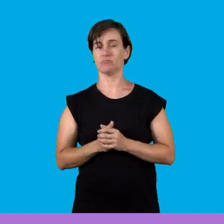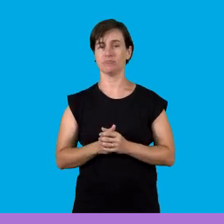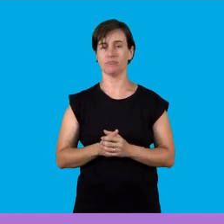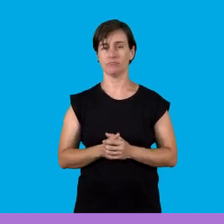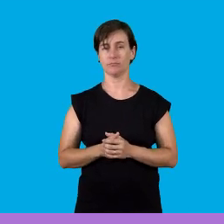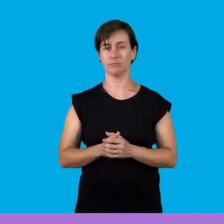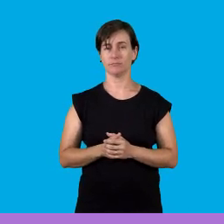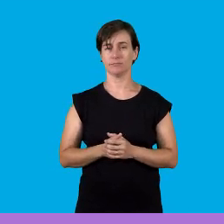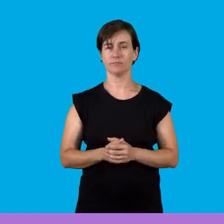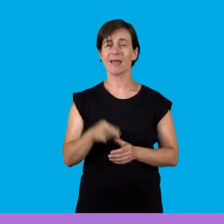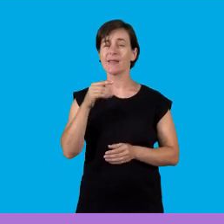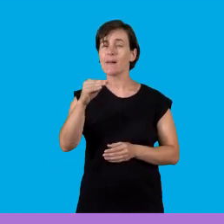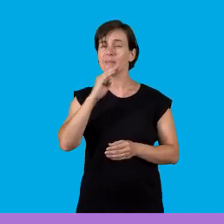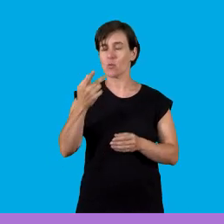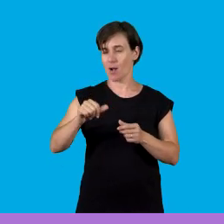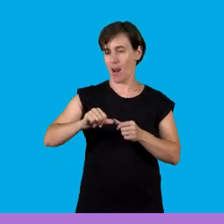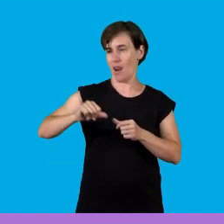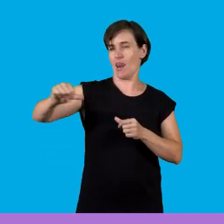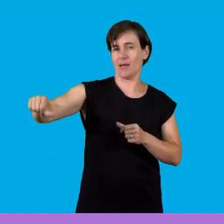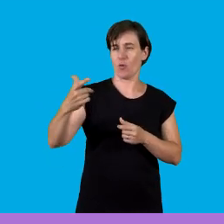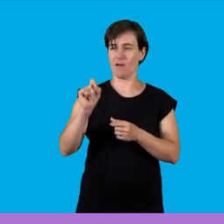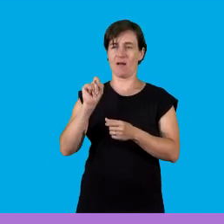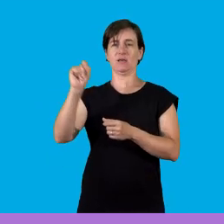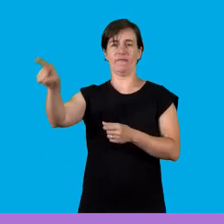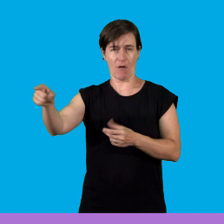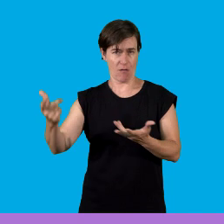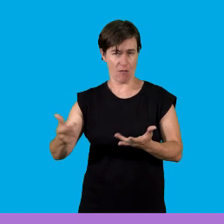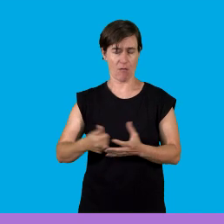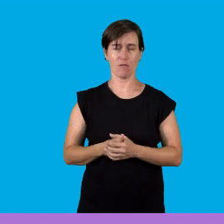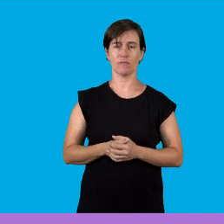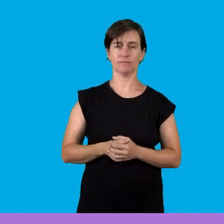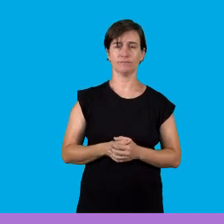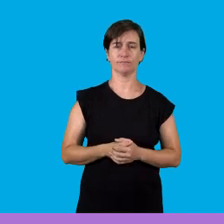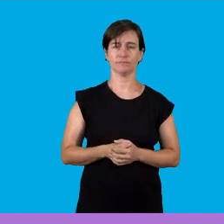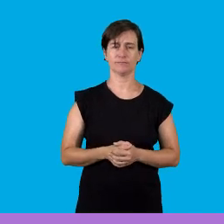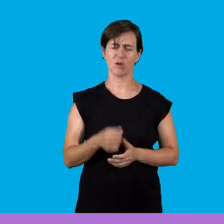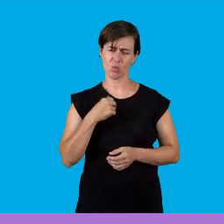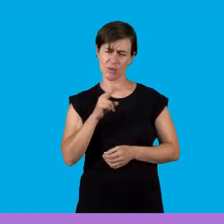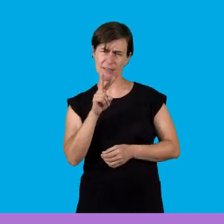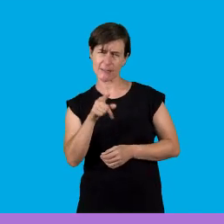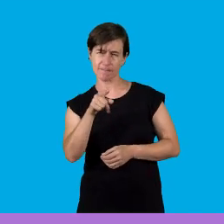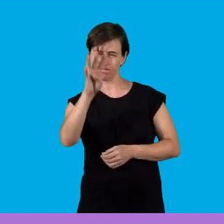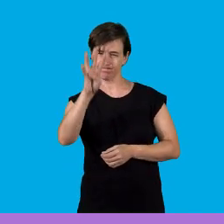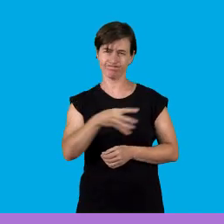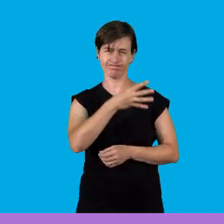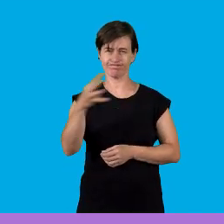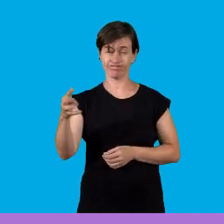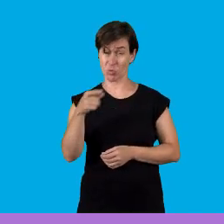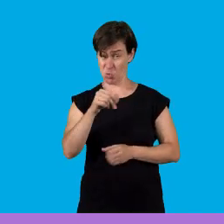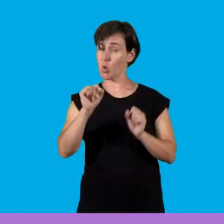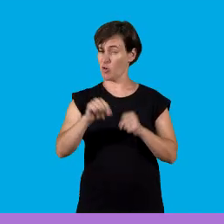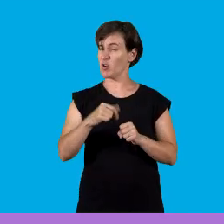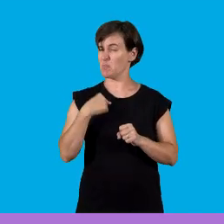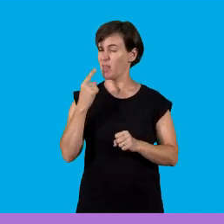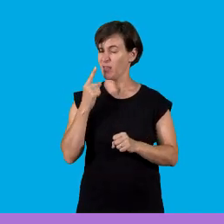right? Now, that referred to length, our distance. Now, looking at what is presented in this table, I'm sure